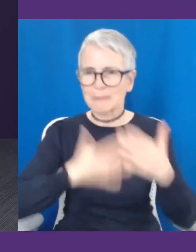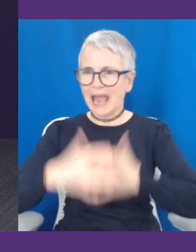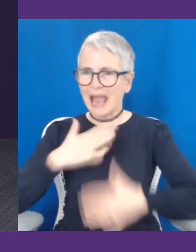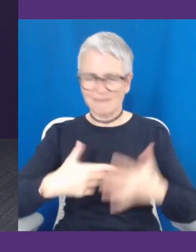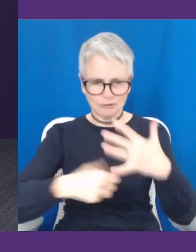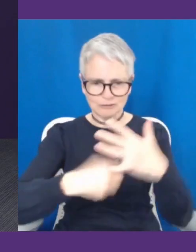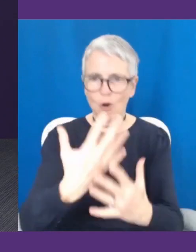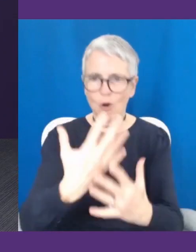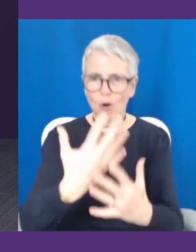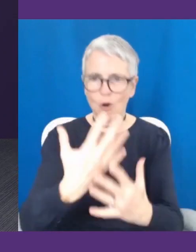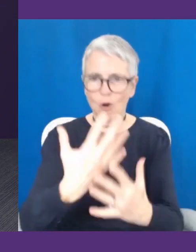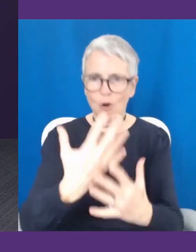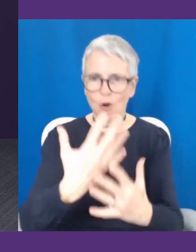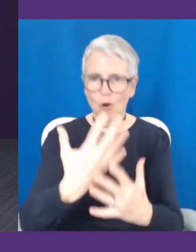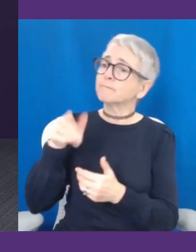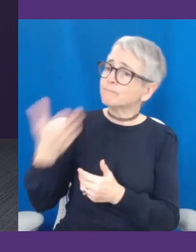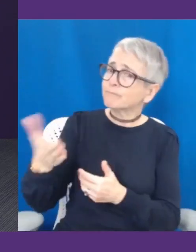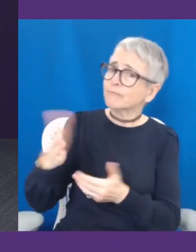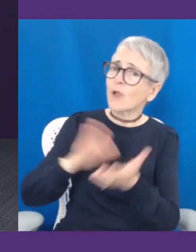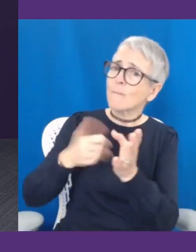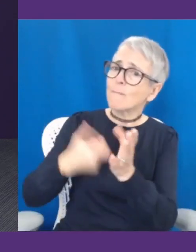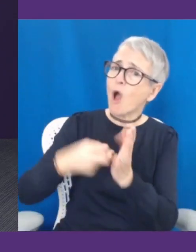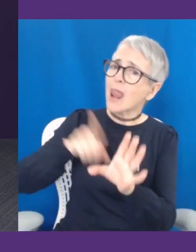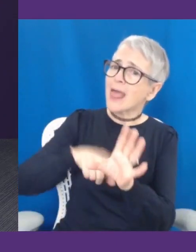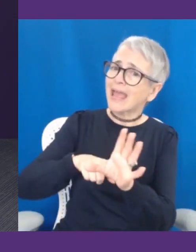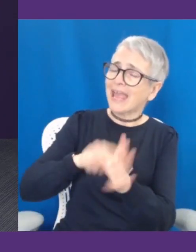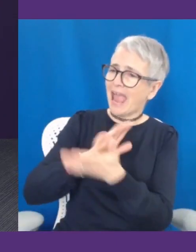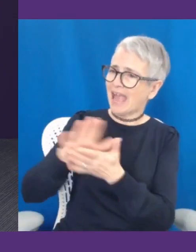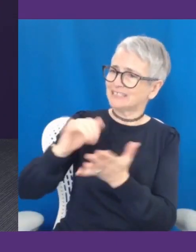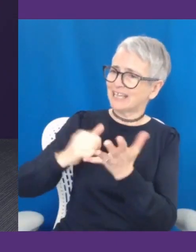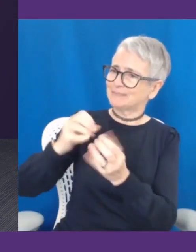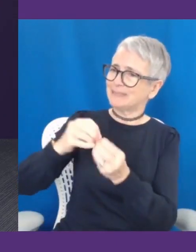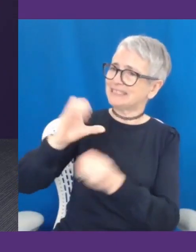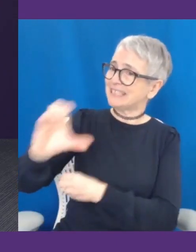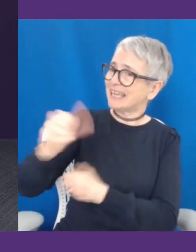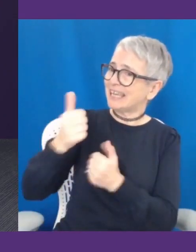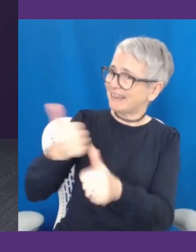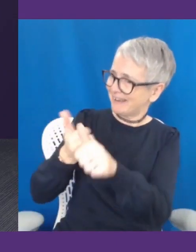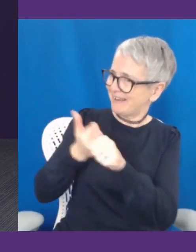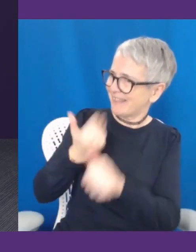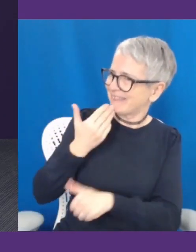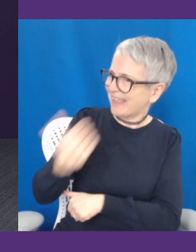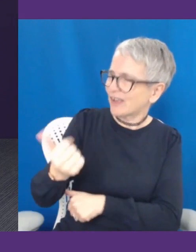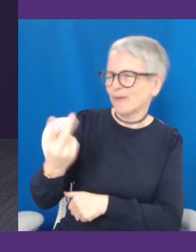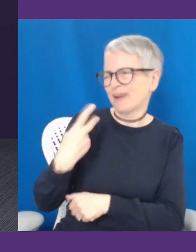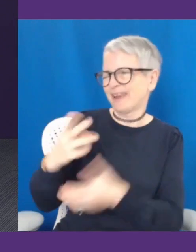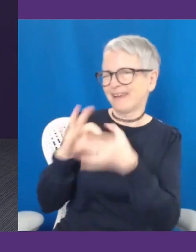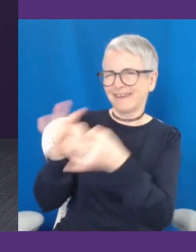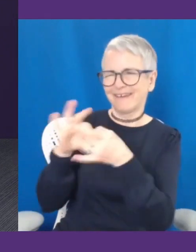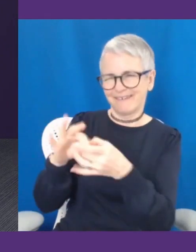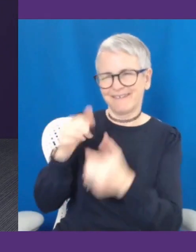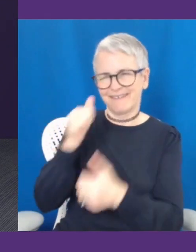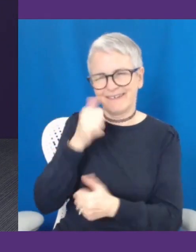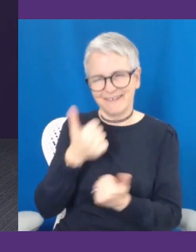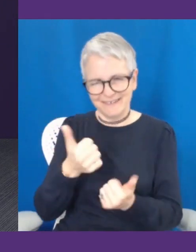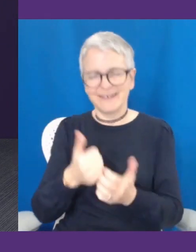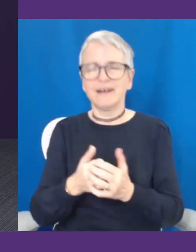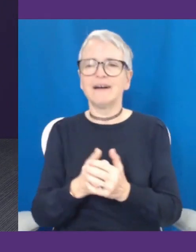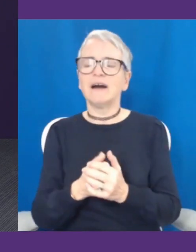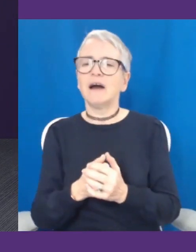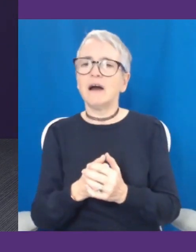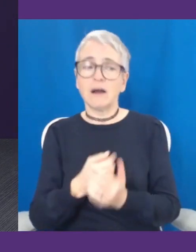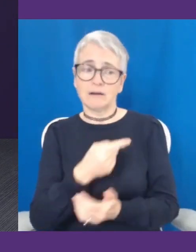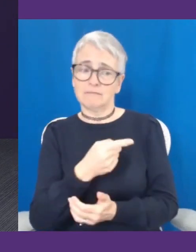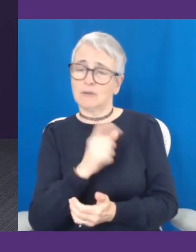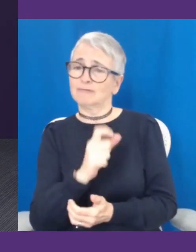Mali, fantastic to have HSBC on board as well. We obviously work together really closely, AbilityNet and HSBC. But as Christopher says, it's a